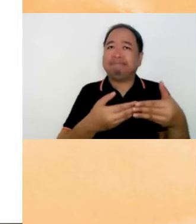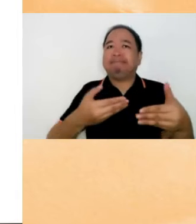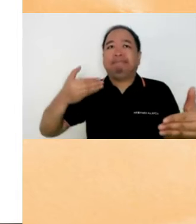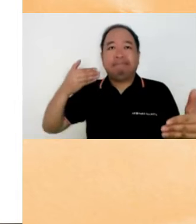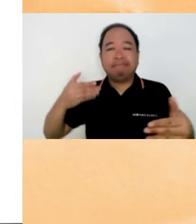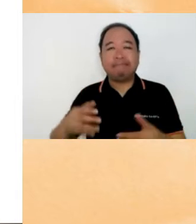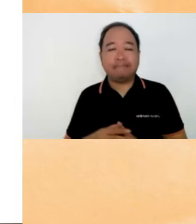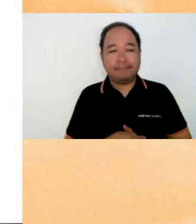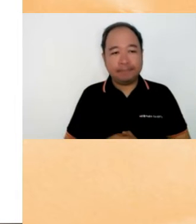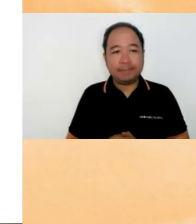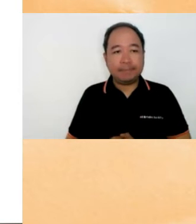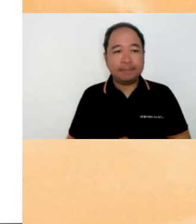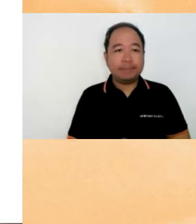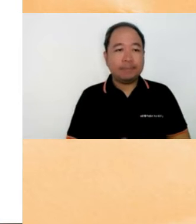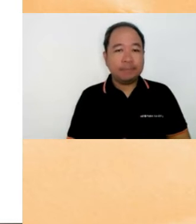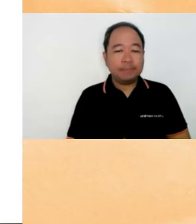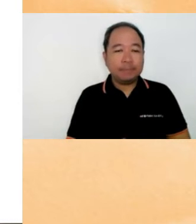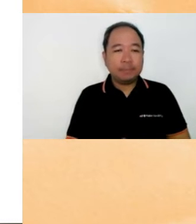Another peculiarity